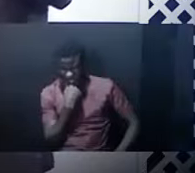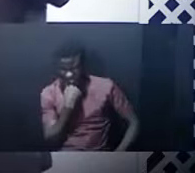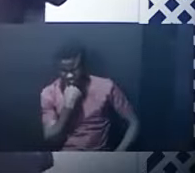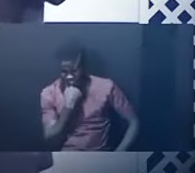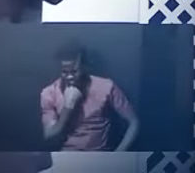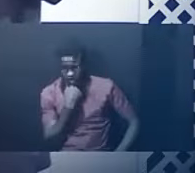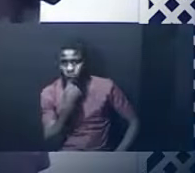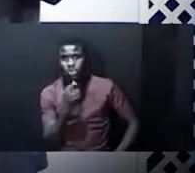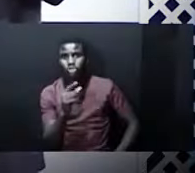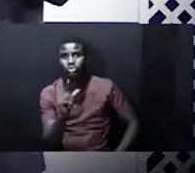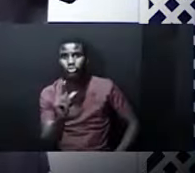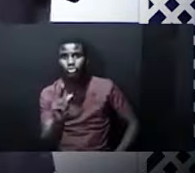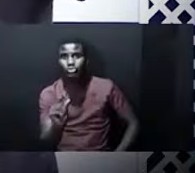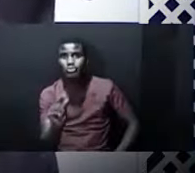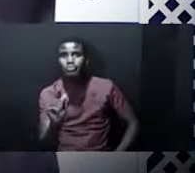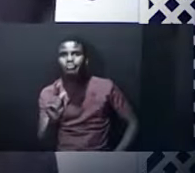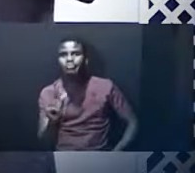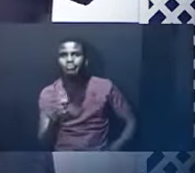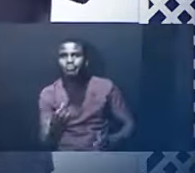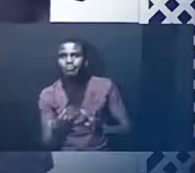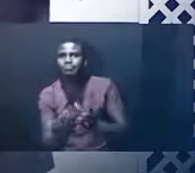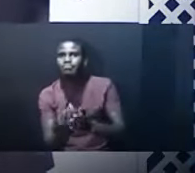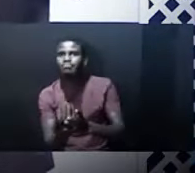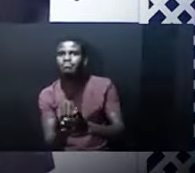To grow. To be a big tree.